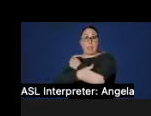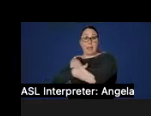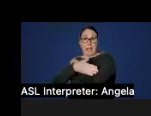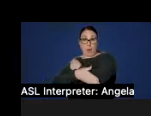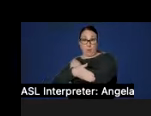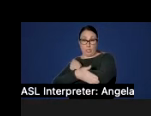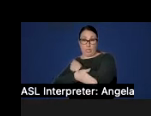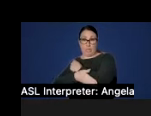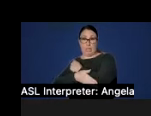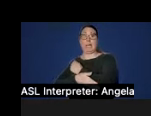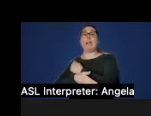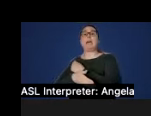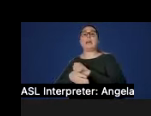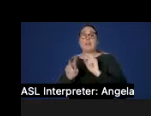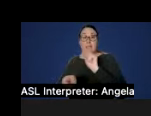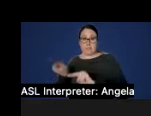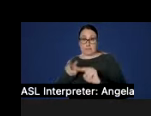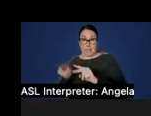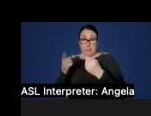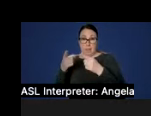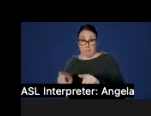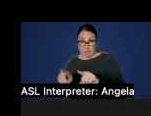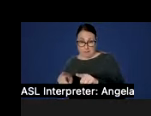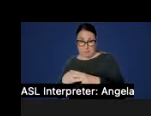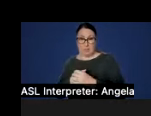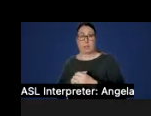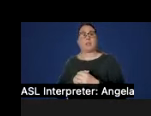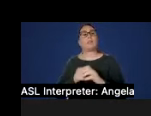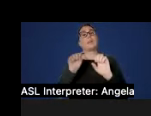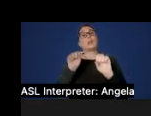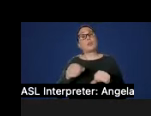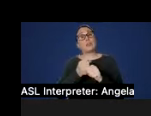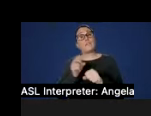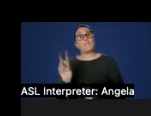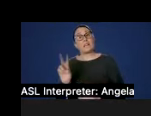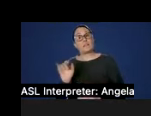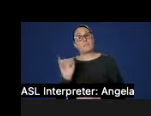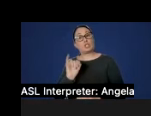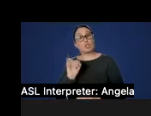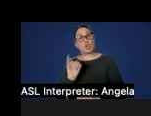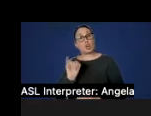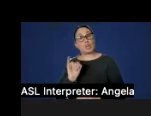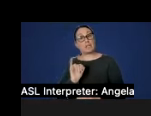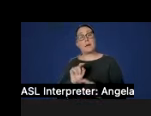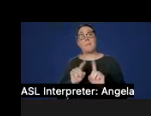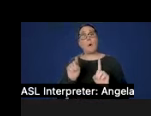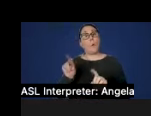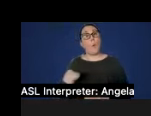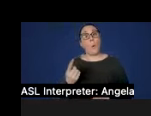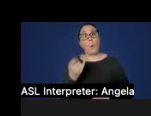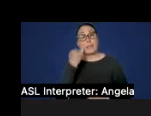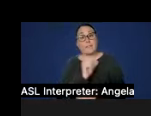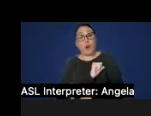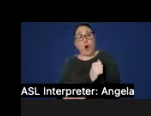And the county can seek reimbursement from the victim's insurance only if authorized to do so by the victim. It's